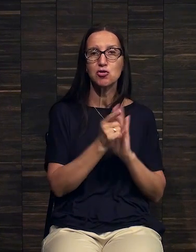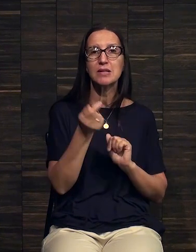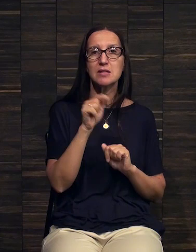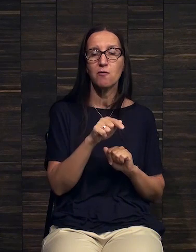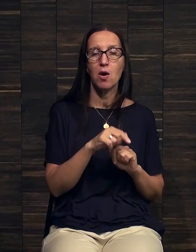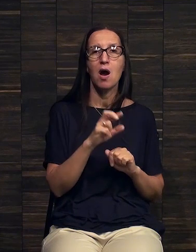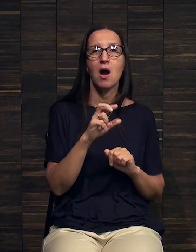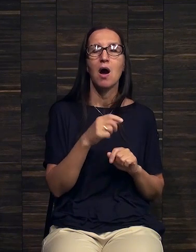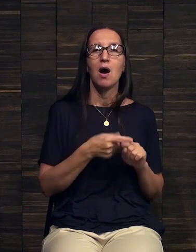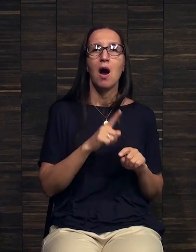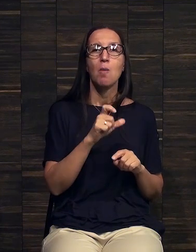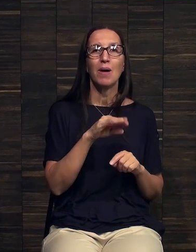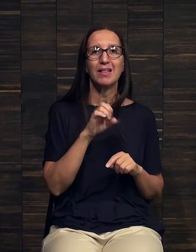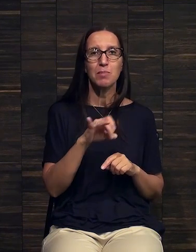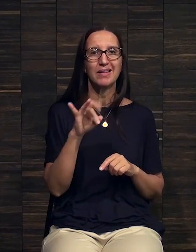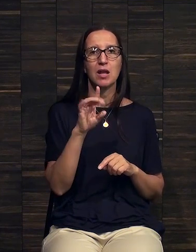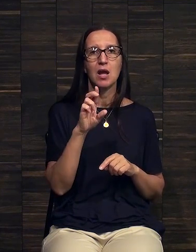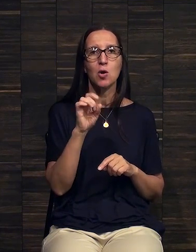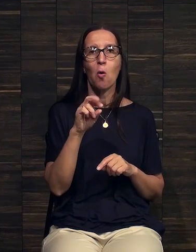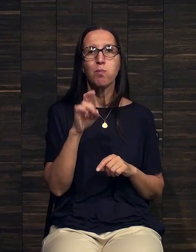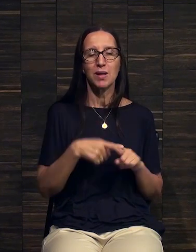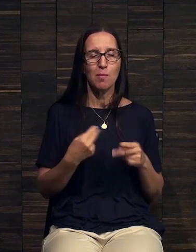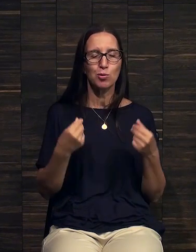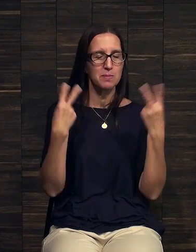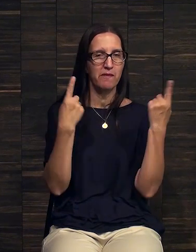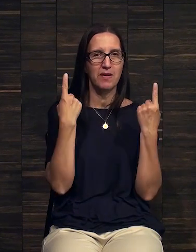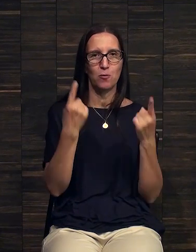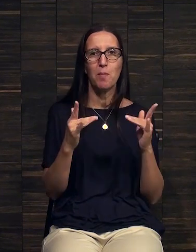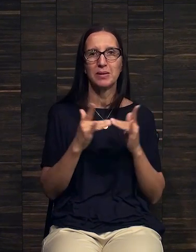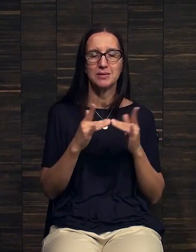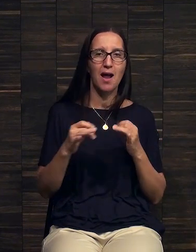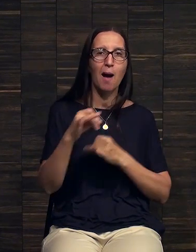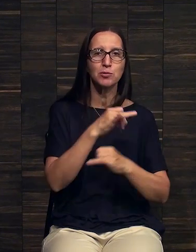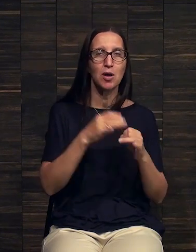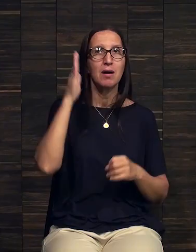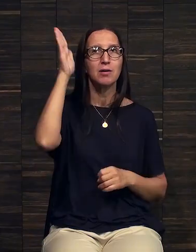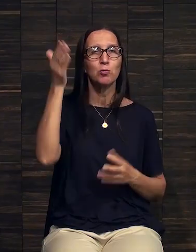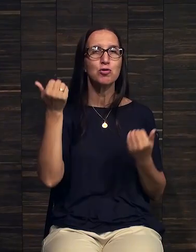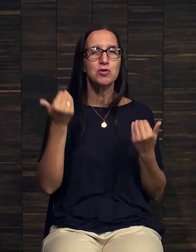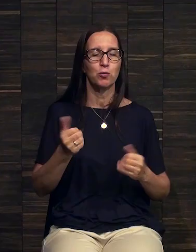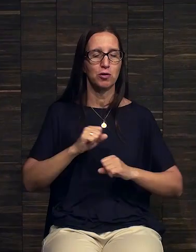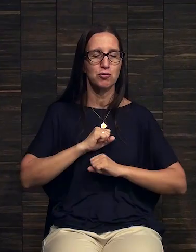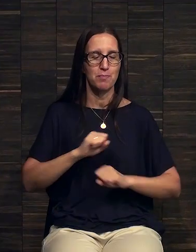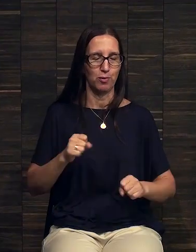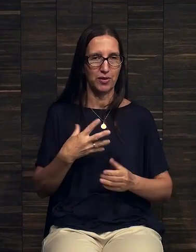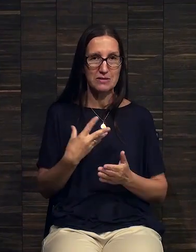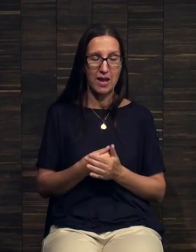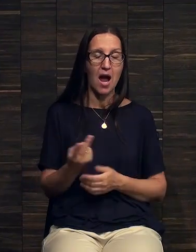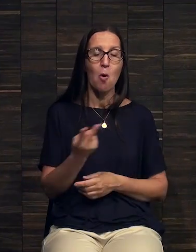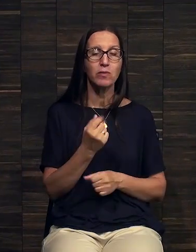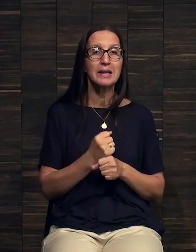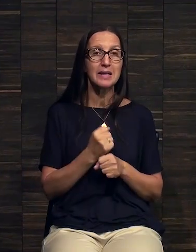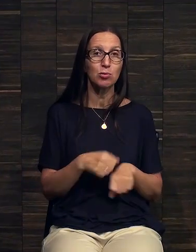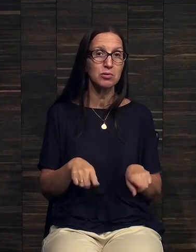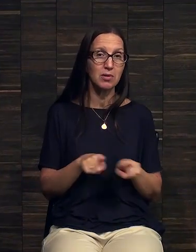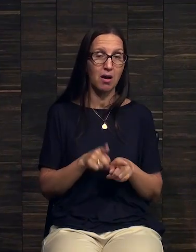to display the entire picture. Batman and Robin, they wake up in the same bed and they discuss